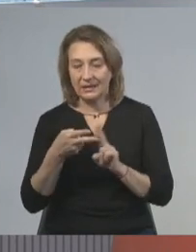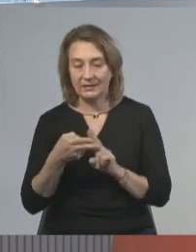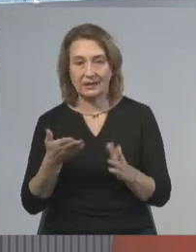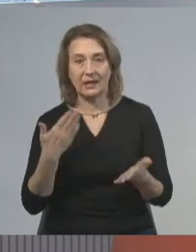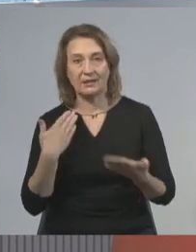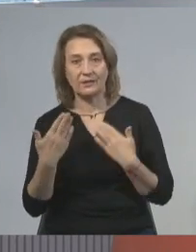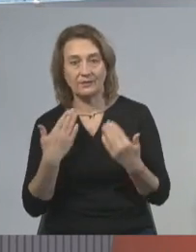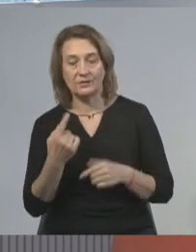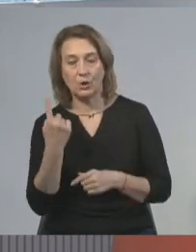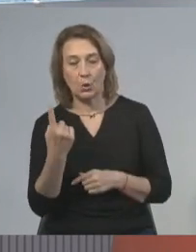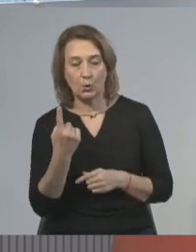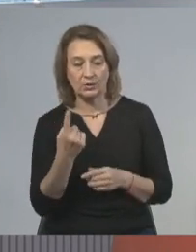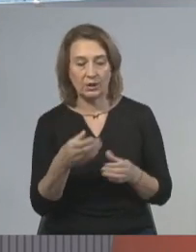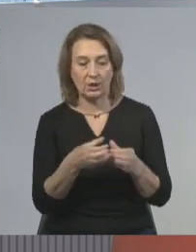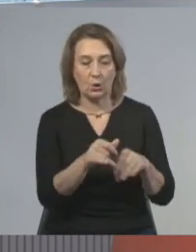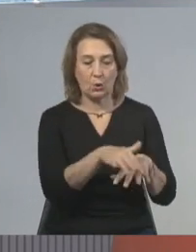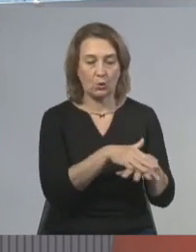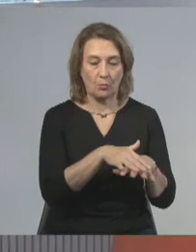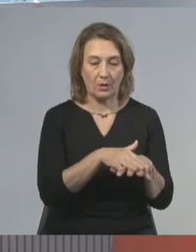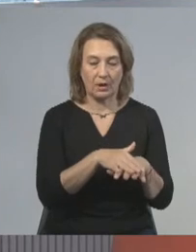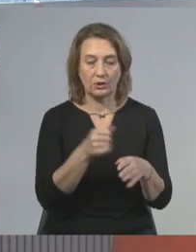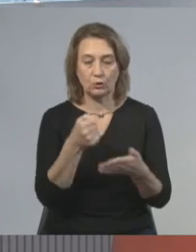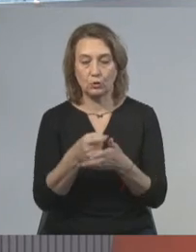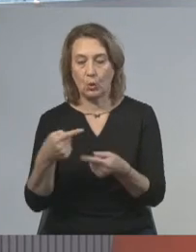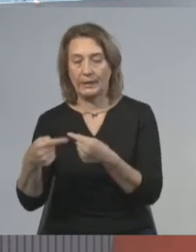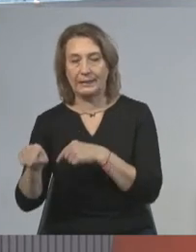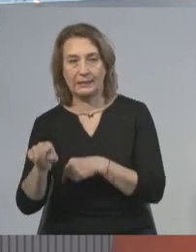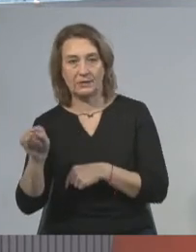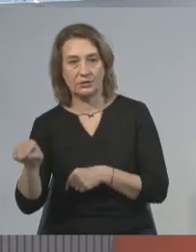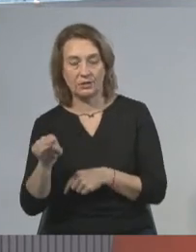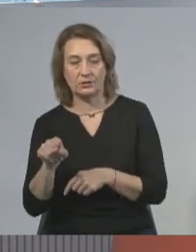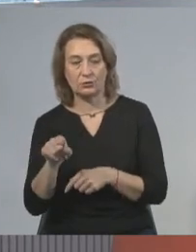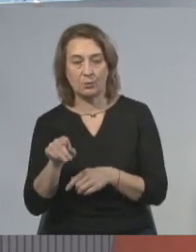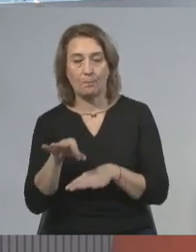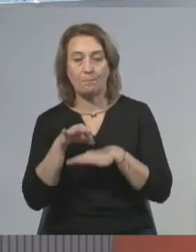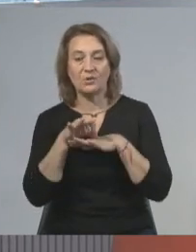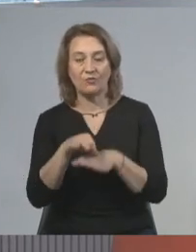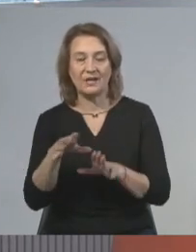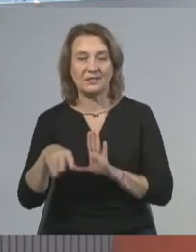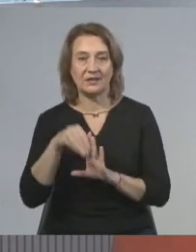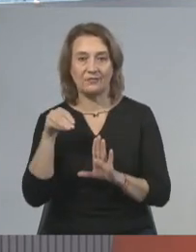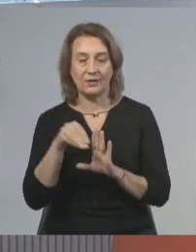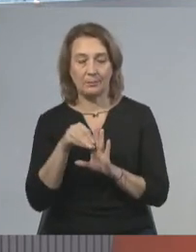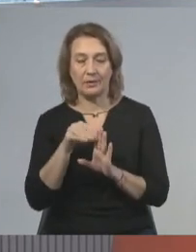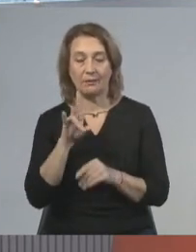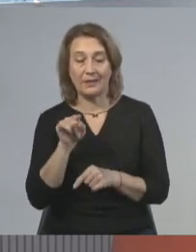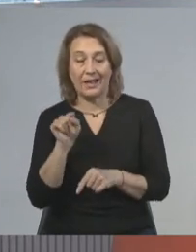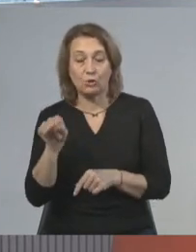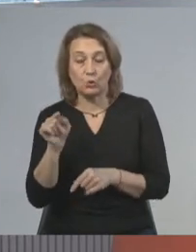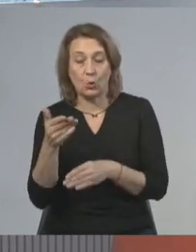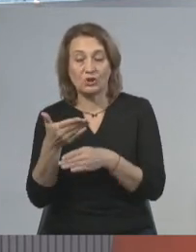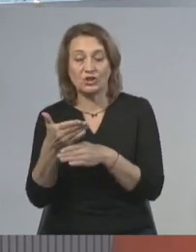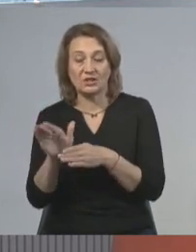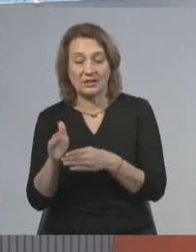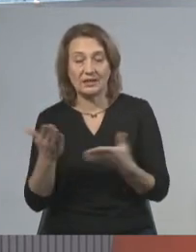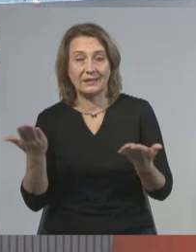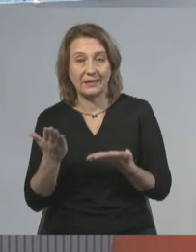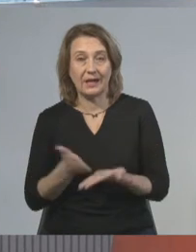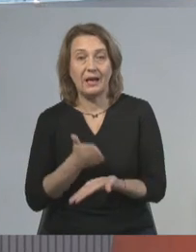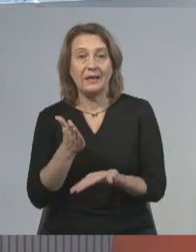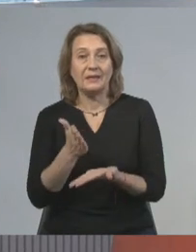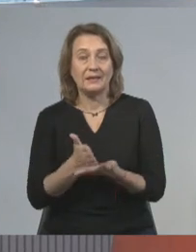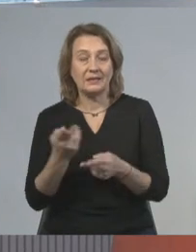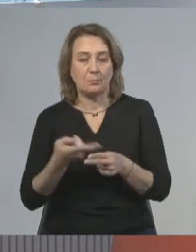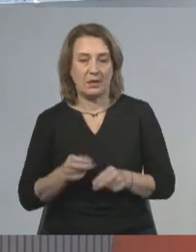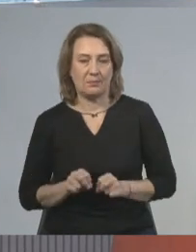change the area of this uh committed community uh in order to held elections so another safe